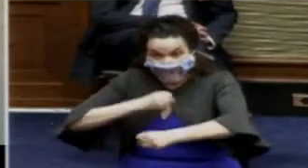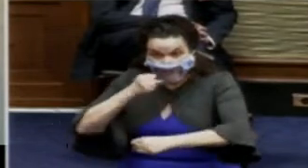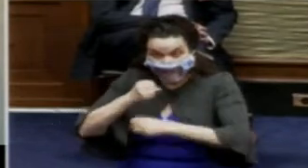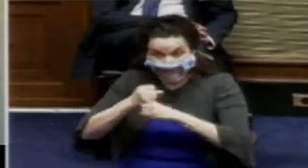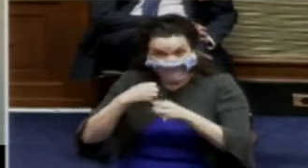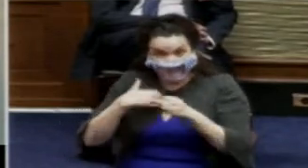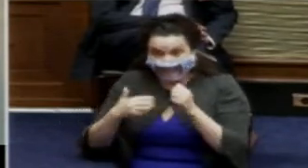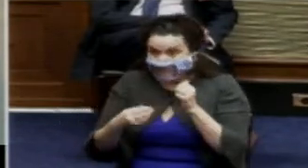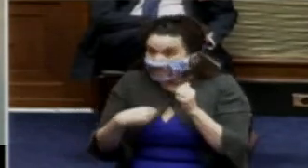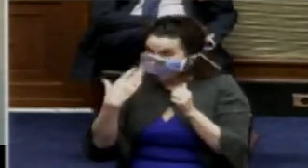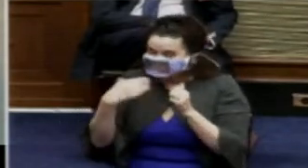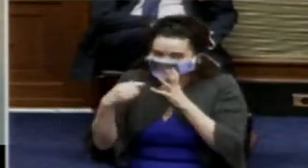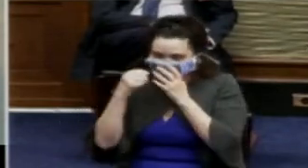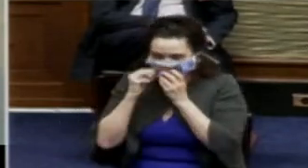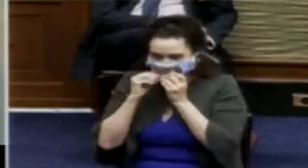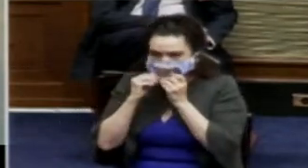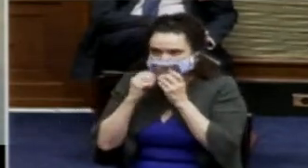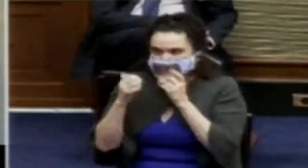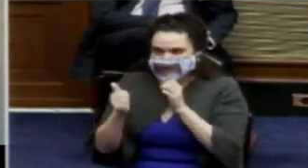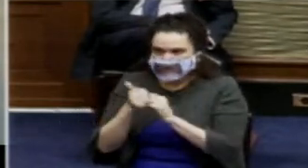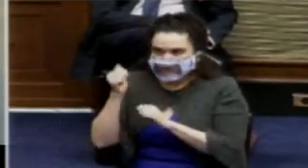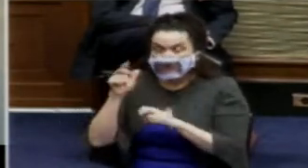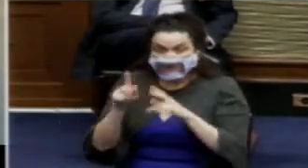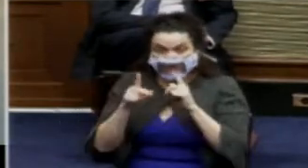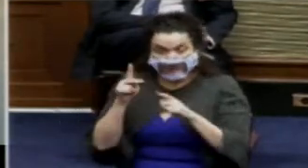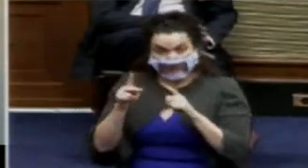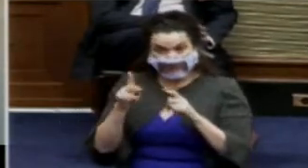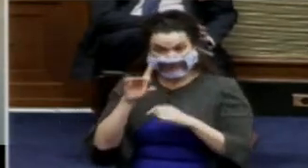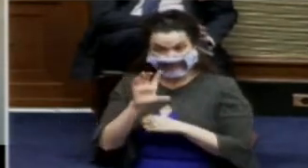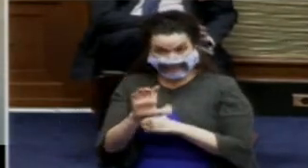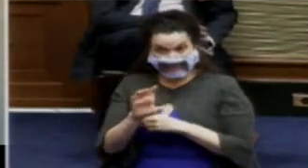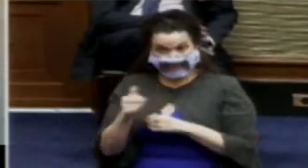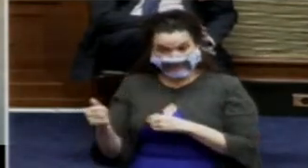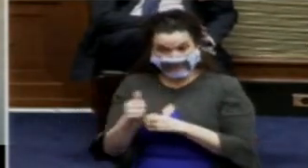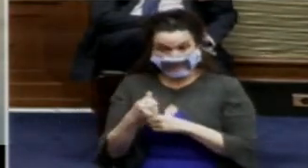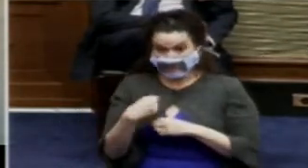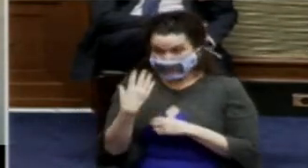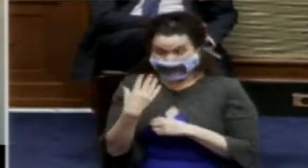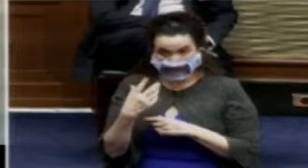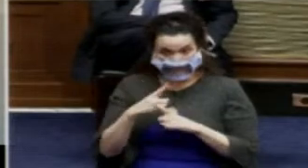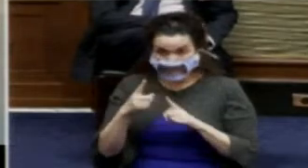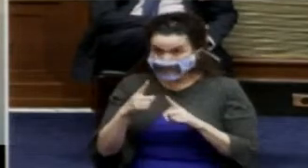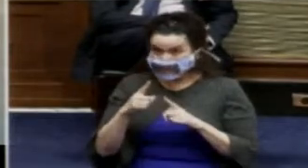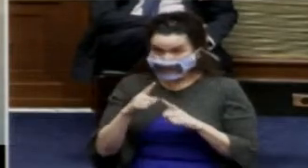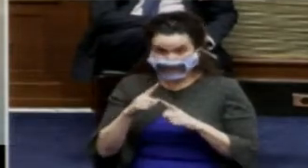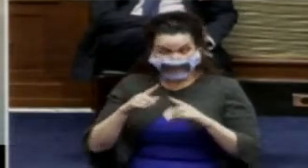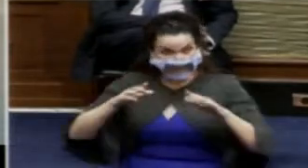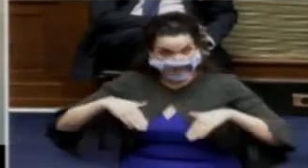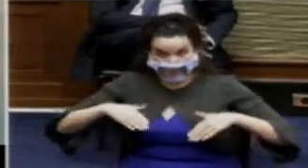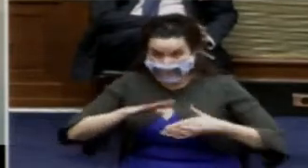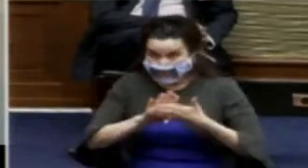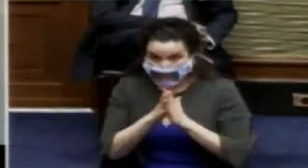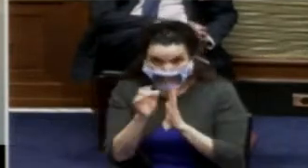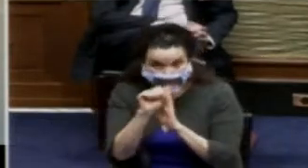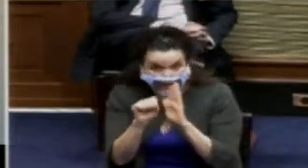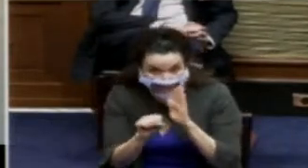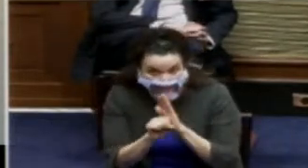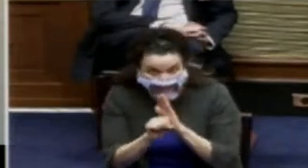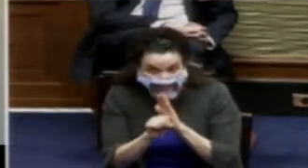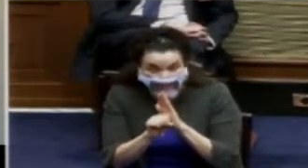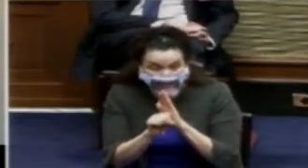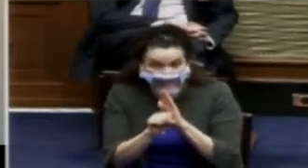white majority in the district and it never became a state. And I'm not unawares of any hearings